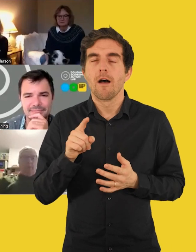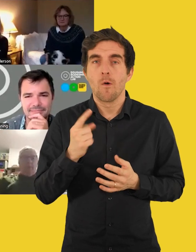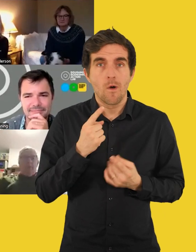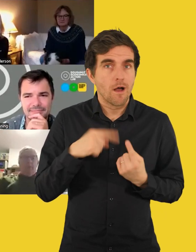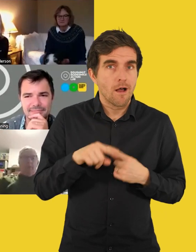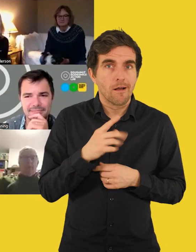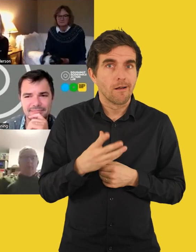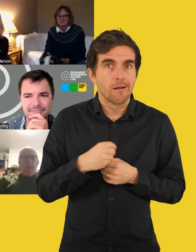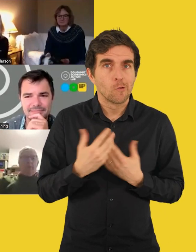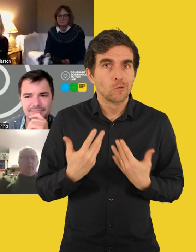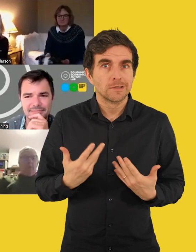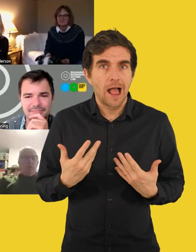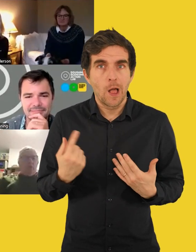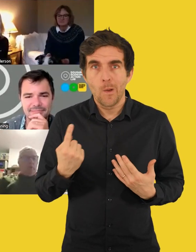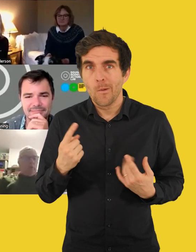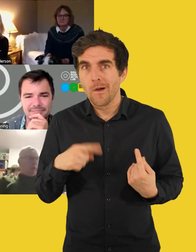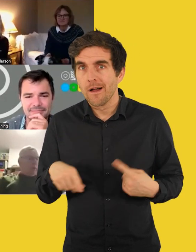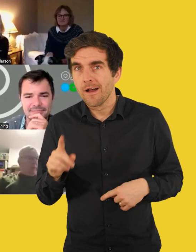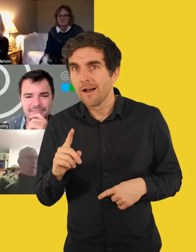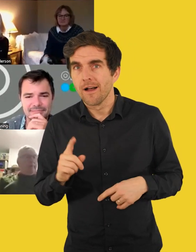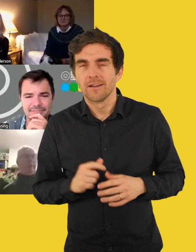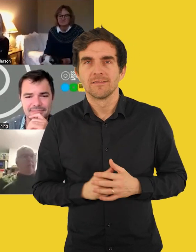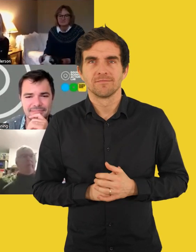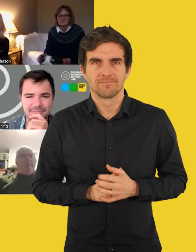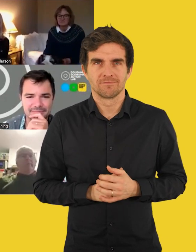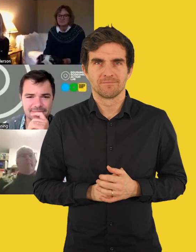Who else is joining today?